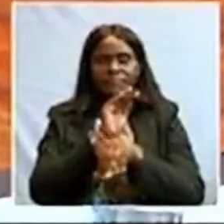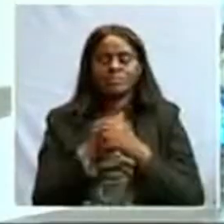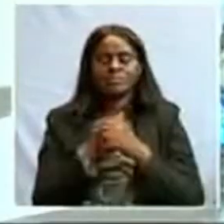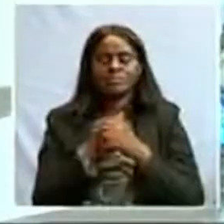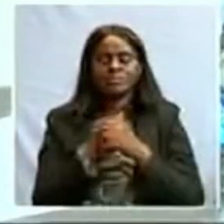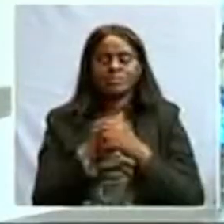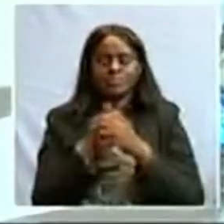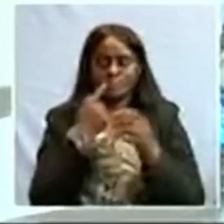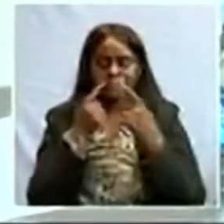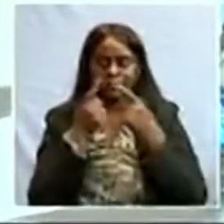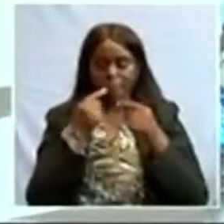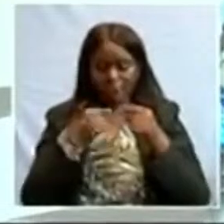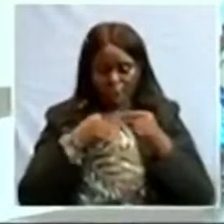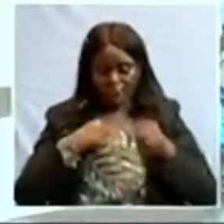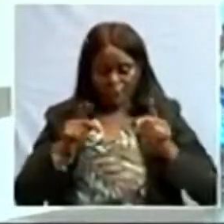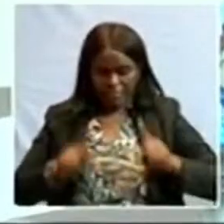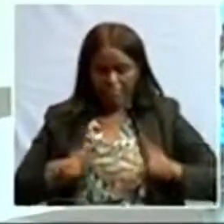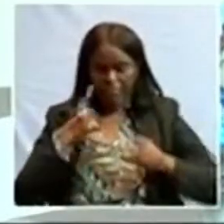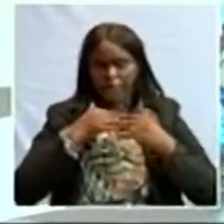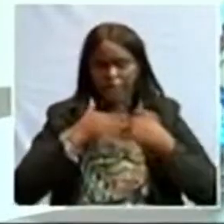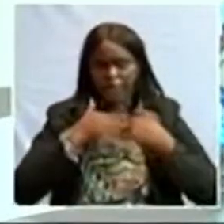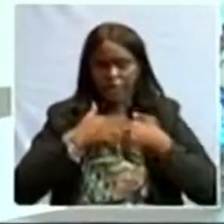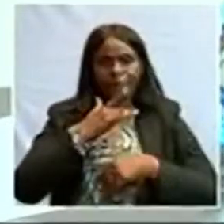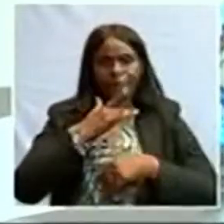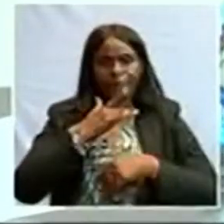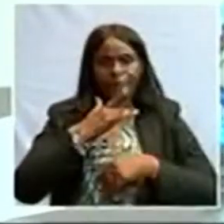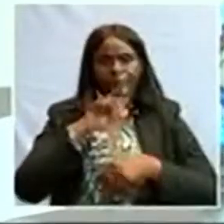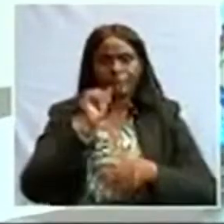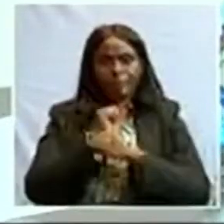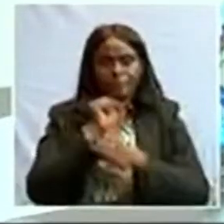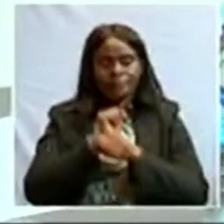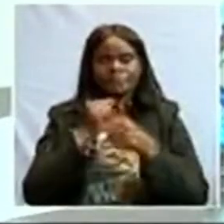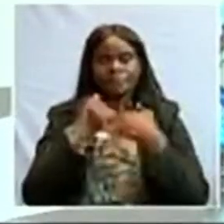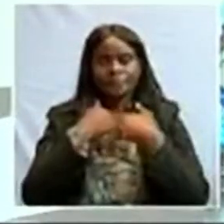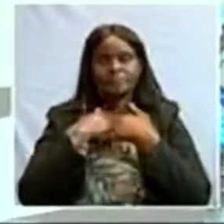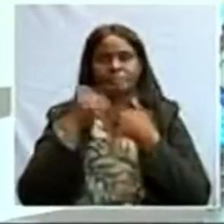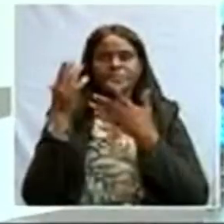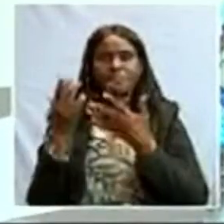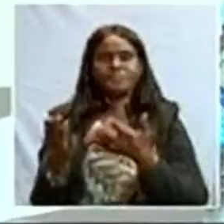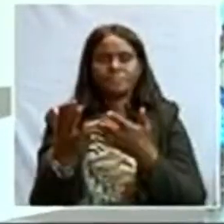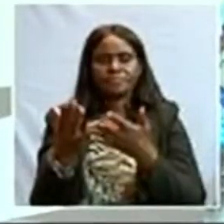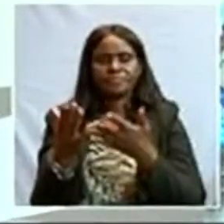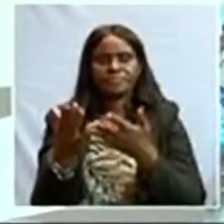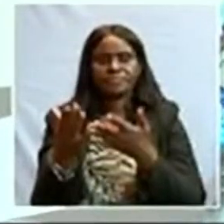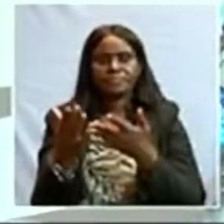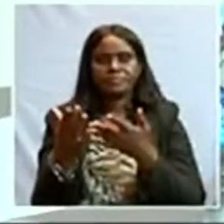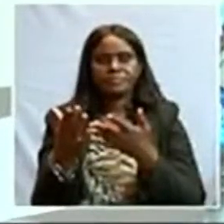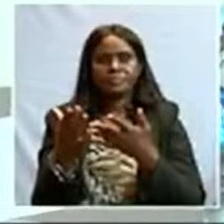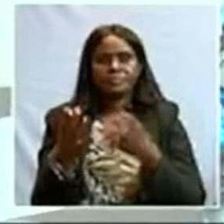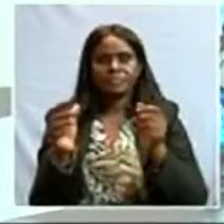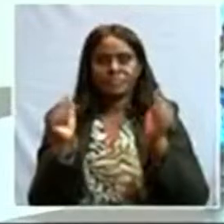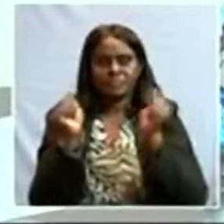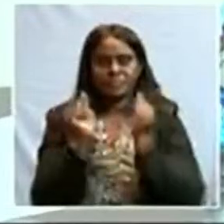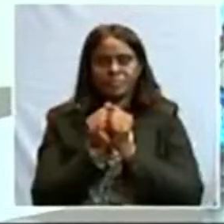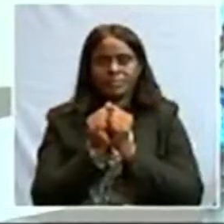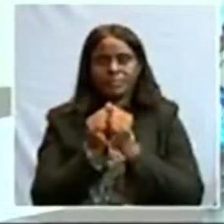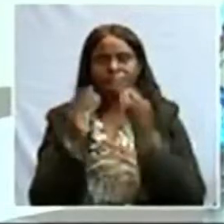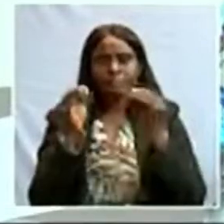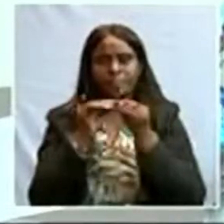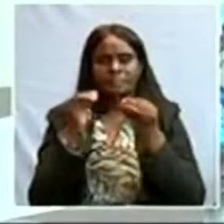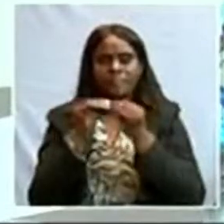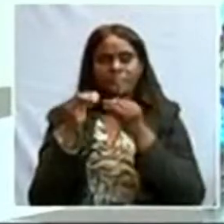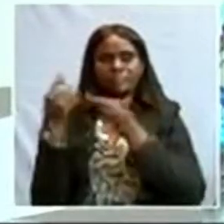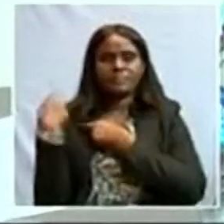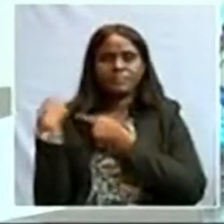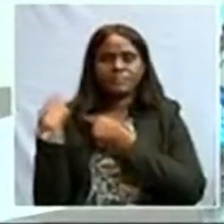an affected person, their workload has increased, Chair, and with more responsibility added